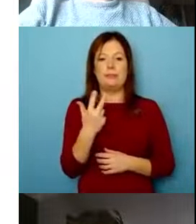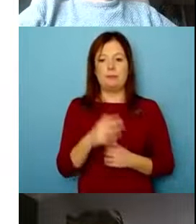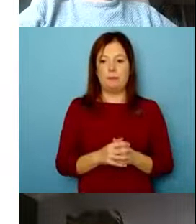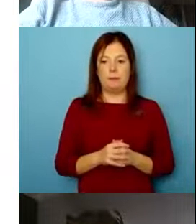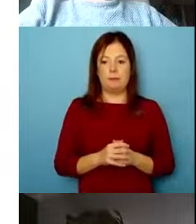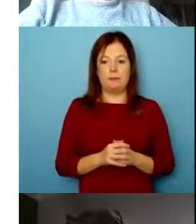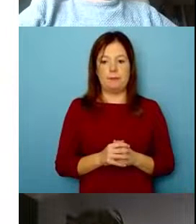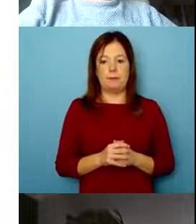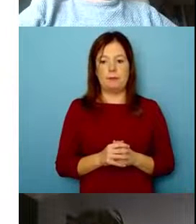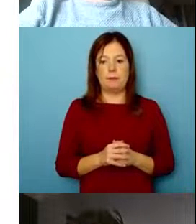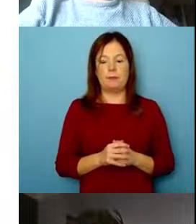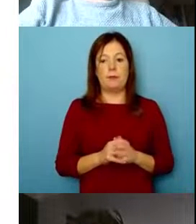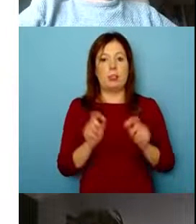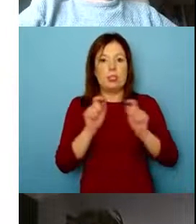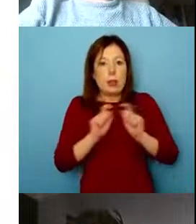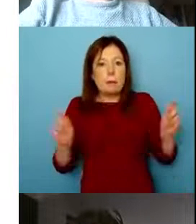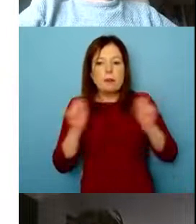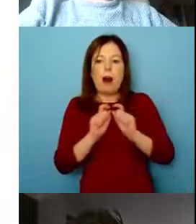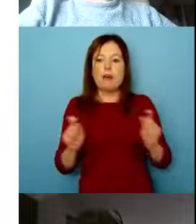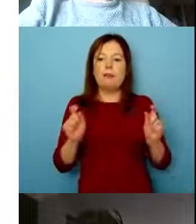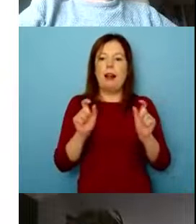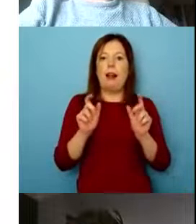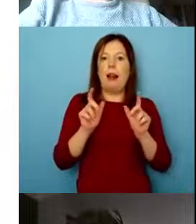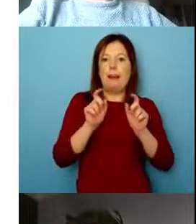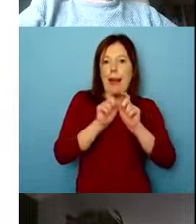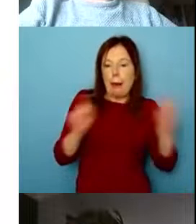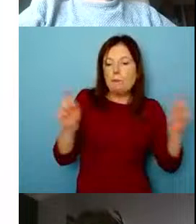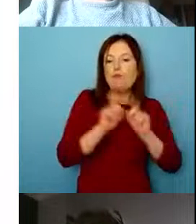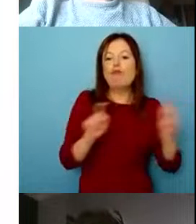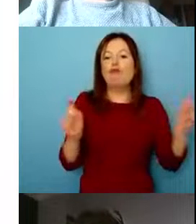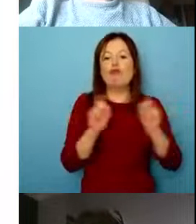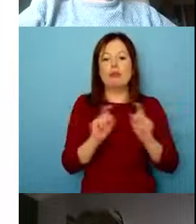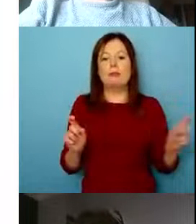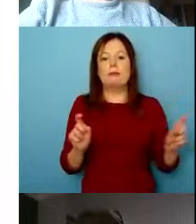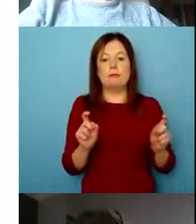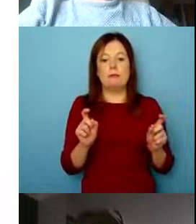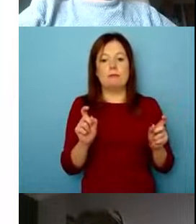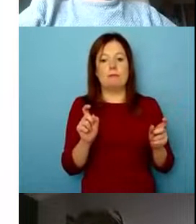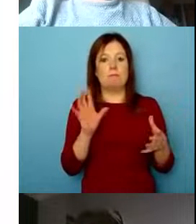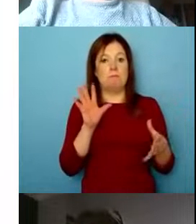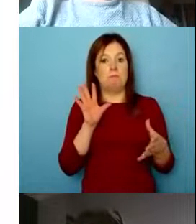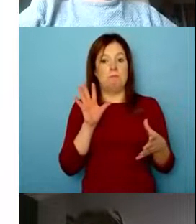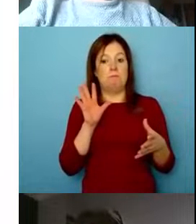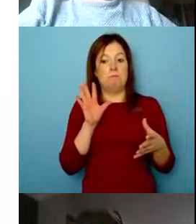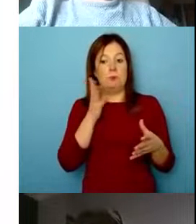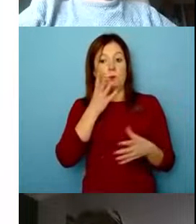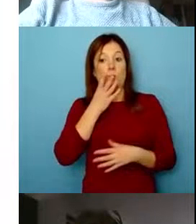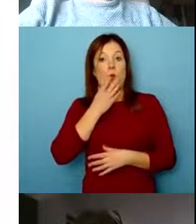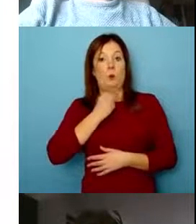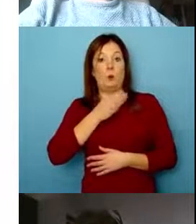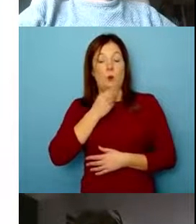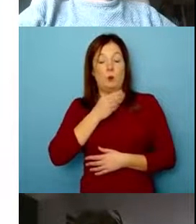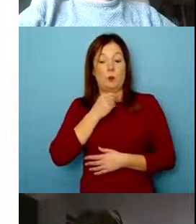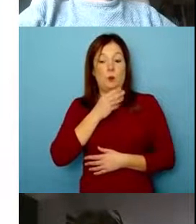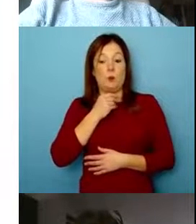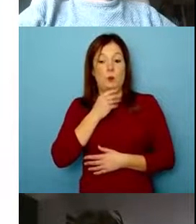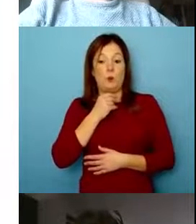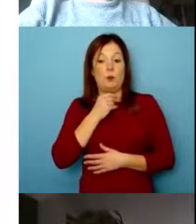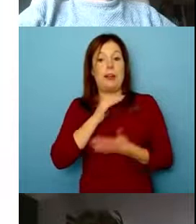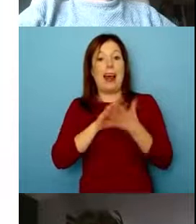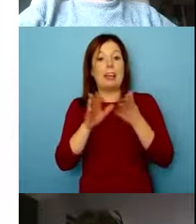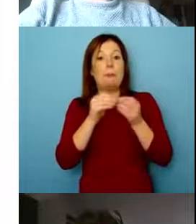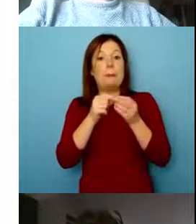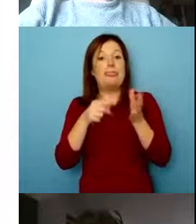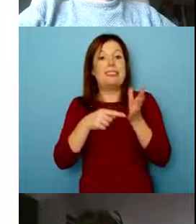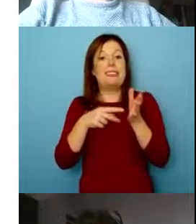right from the beginning, like subtitles and captions. Some of these can be built using the HBB